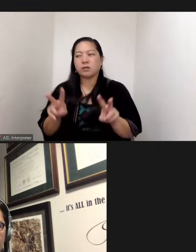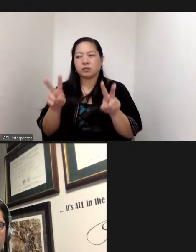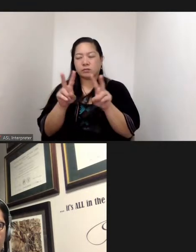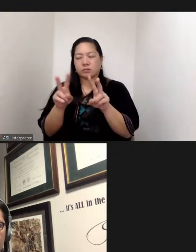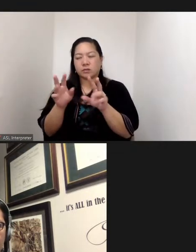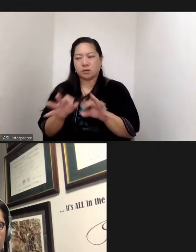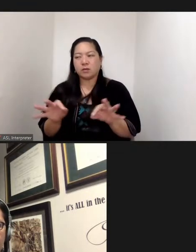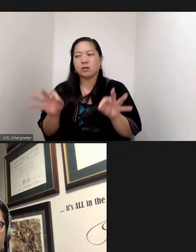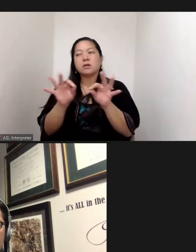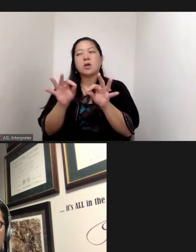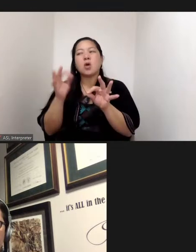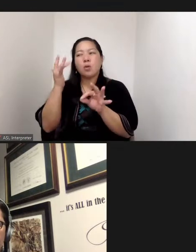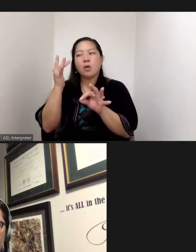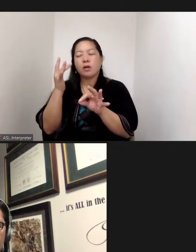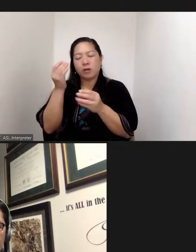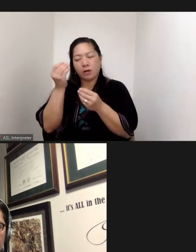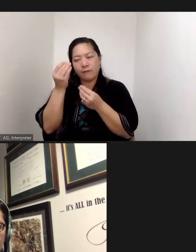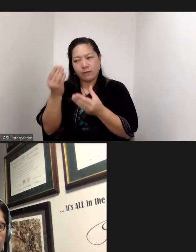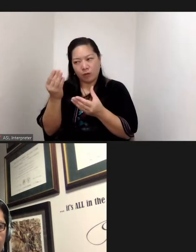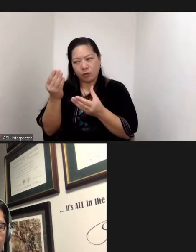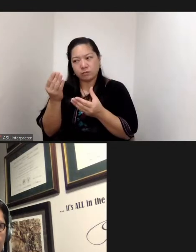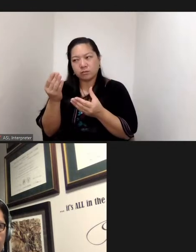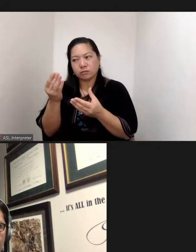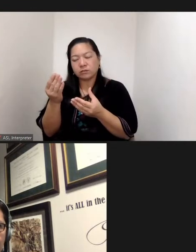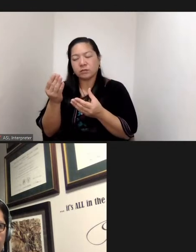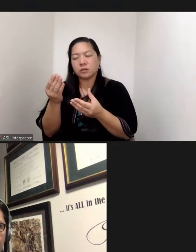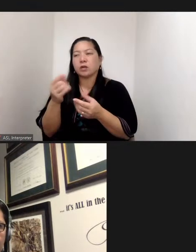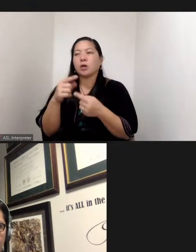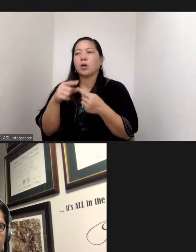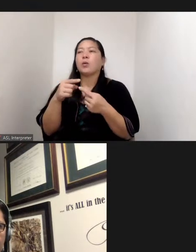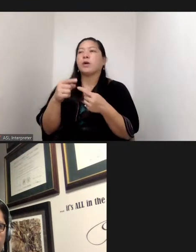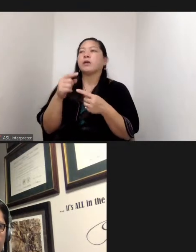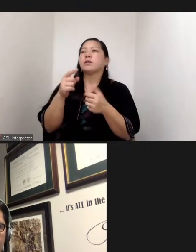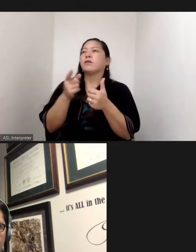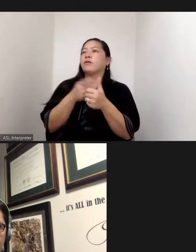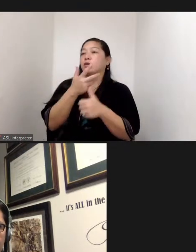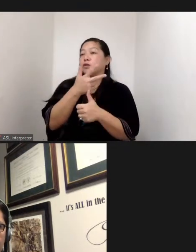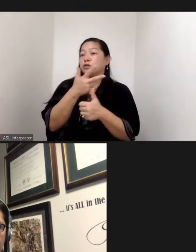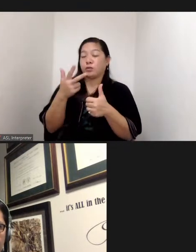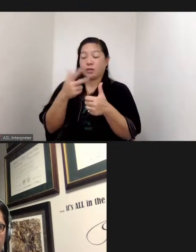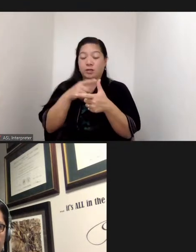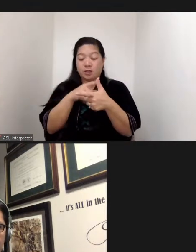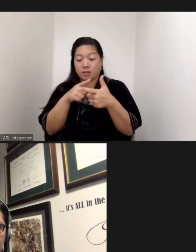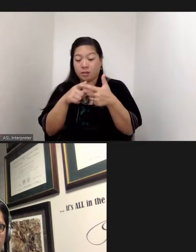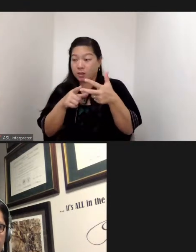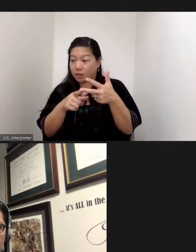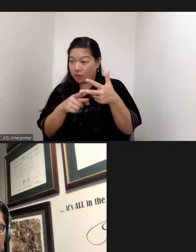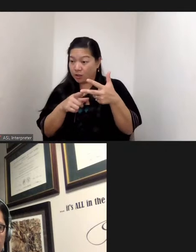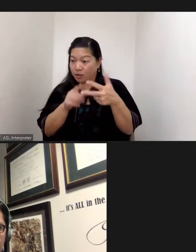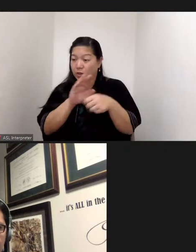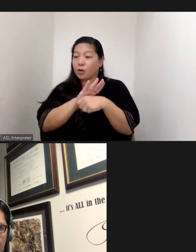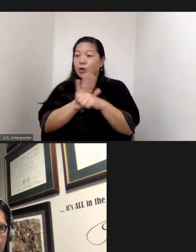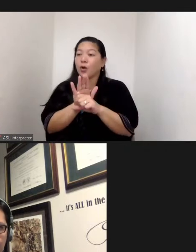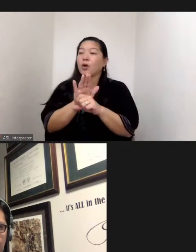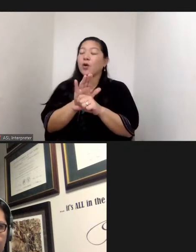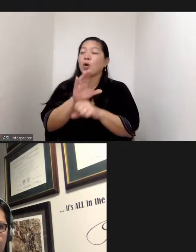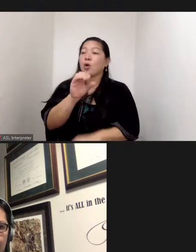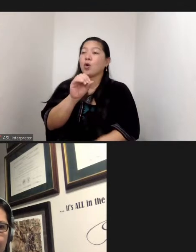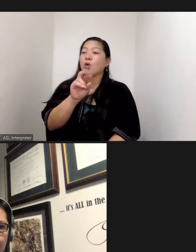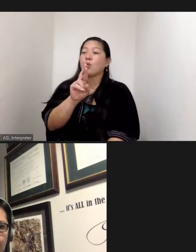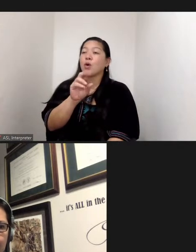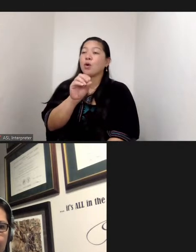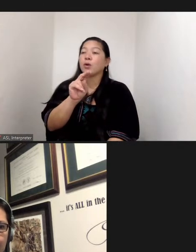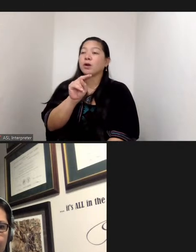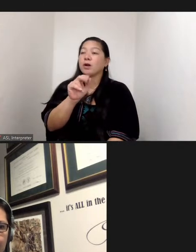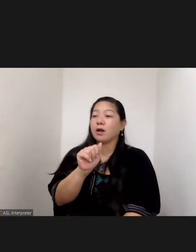That's why I'll tell you, Polly, when these first three coronavirus came into on